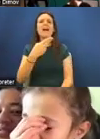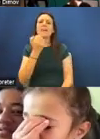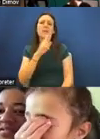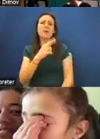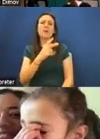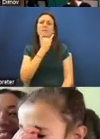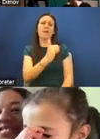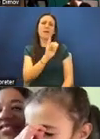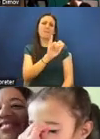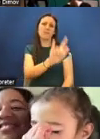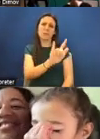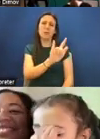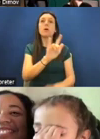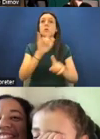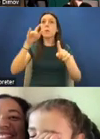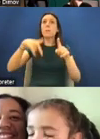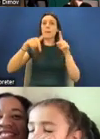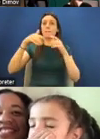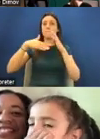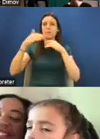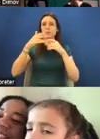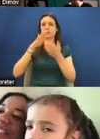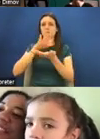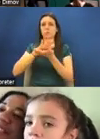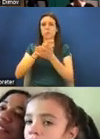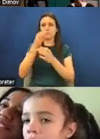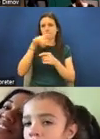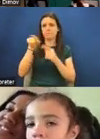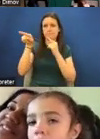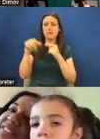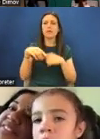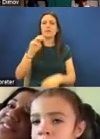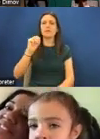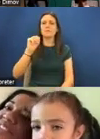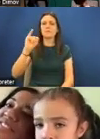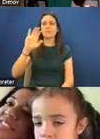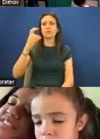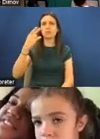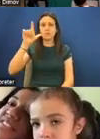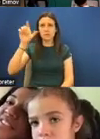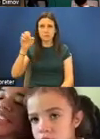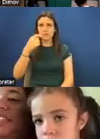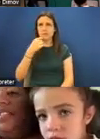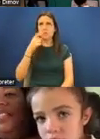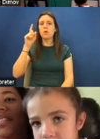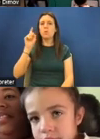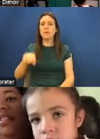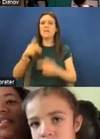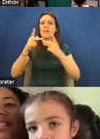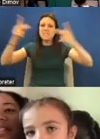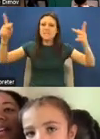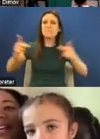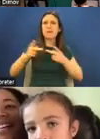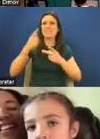you. When they built this school next door, Michelle said, we really need to have a space for Heather Hohen. I want to